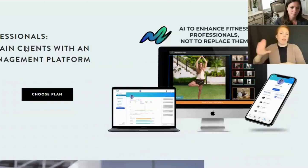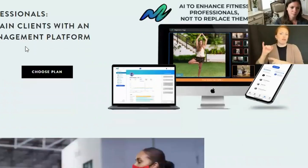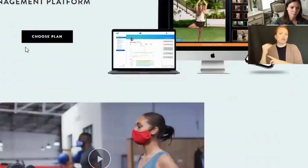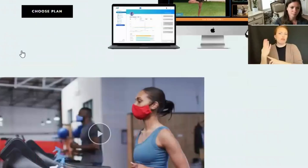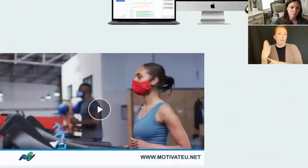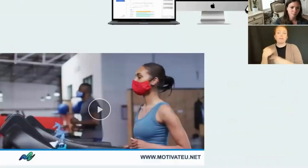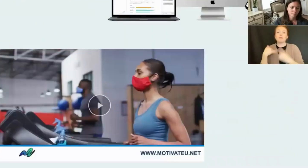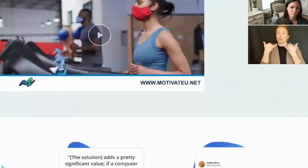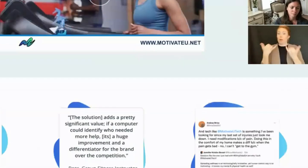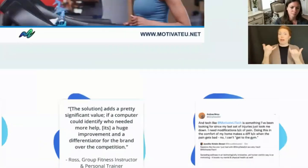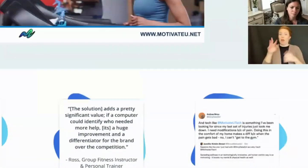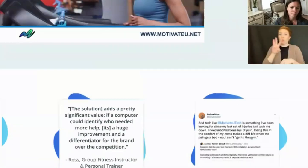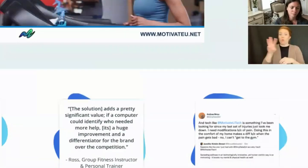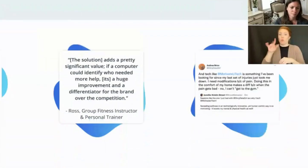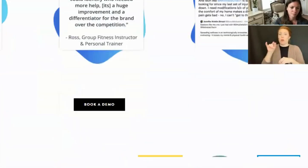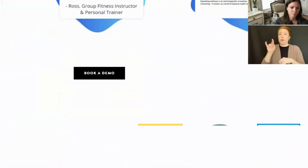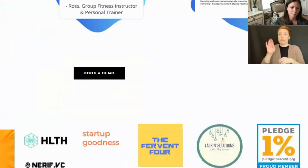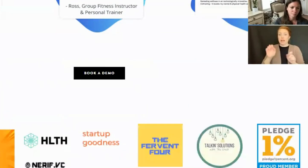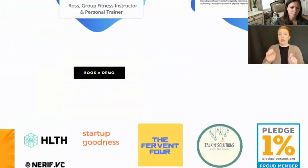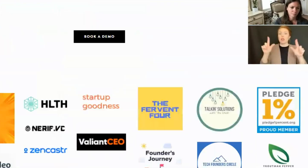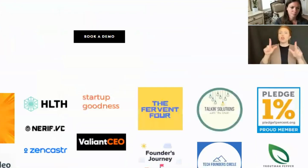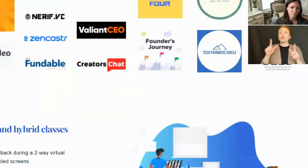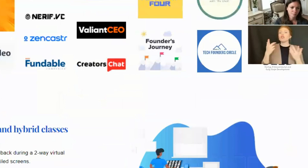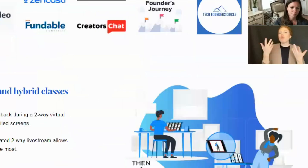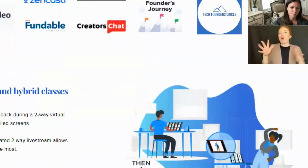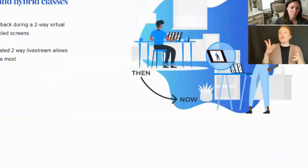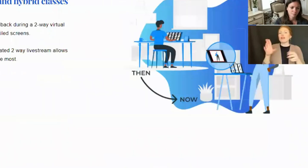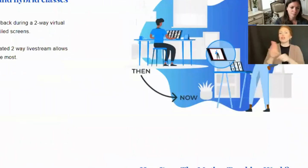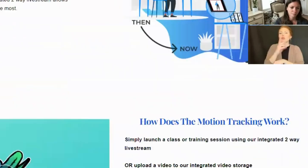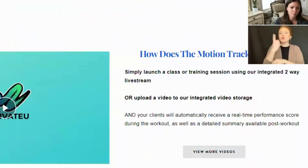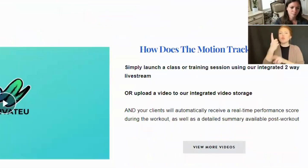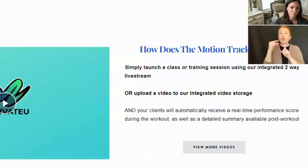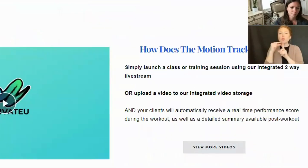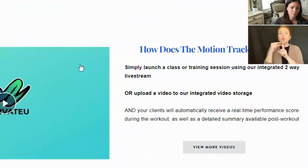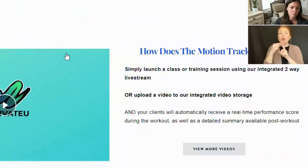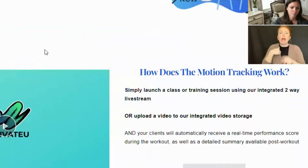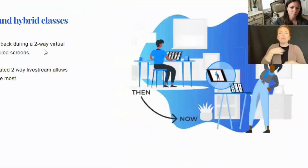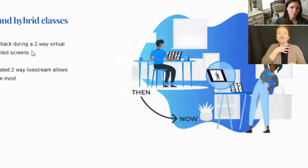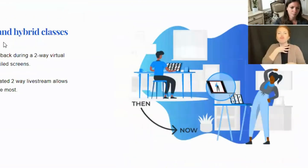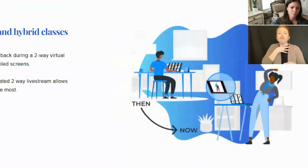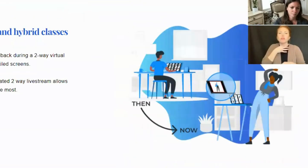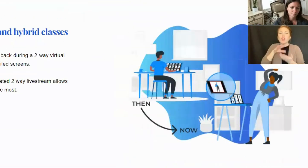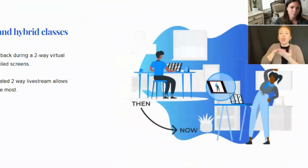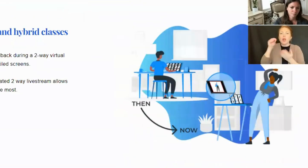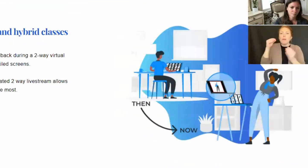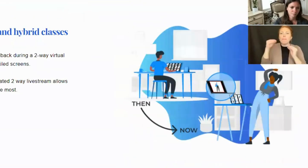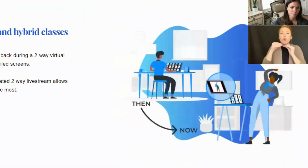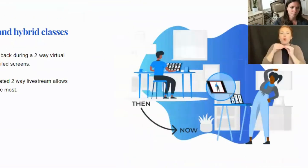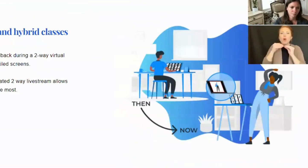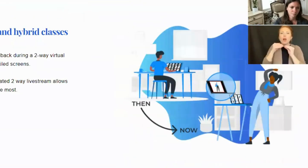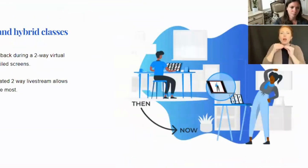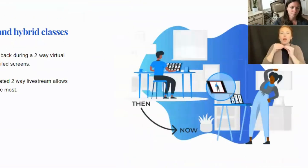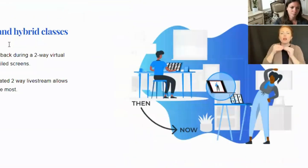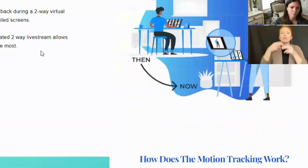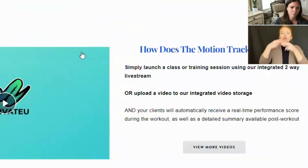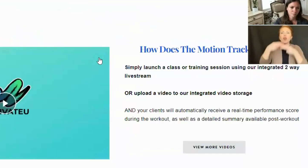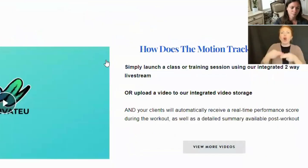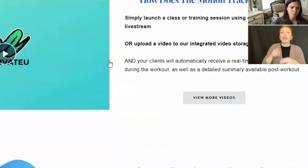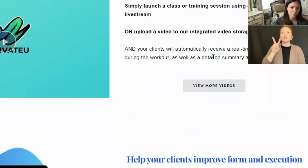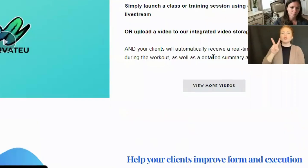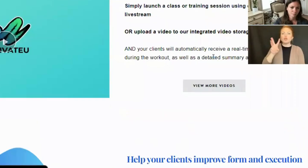site, and you already used one of the terms that I wanted to learn more about. One of them is this term, this two-way